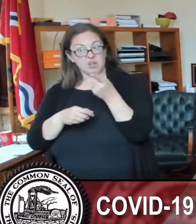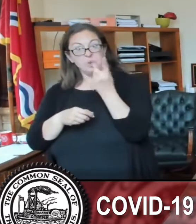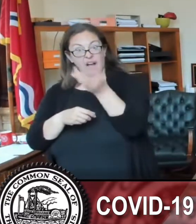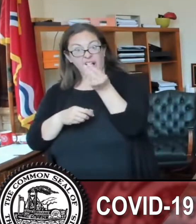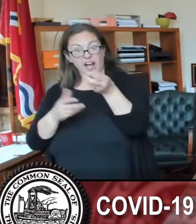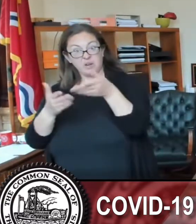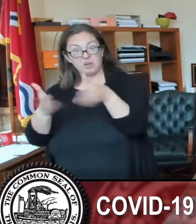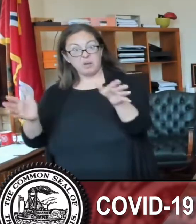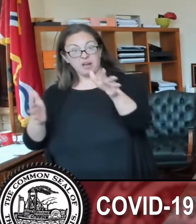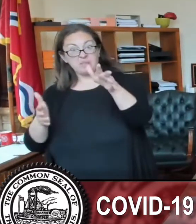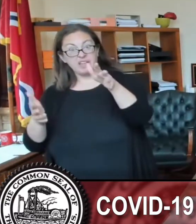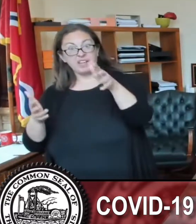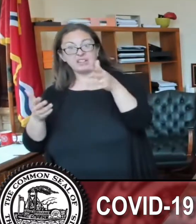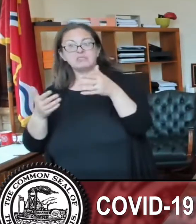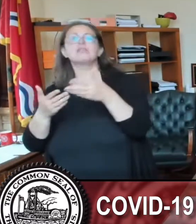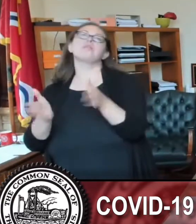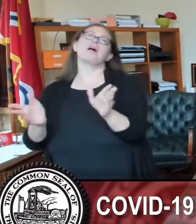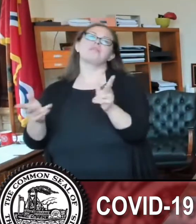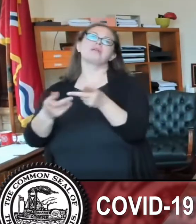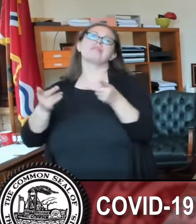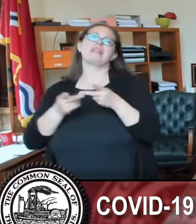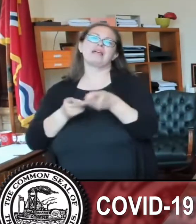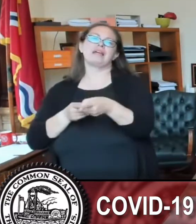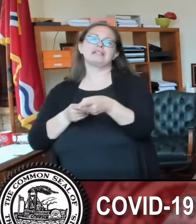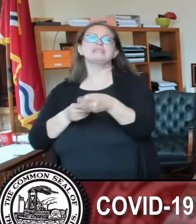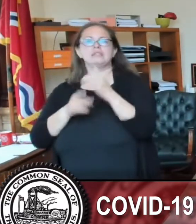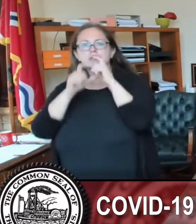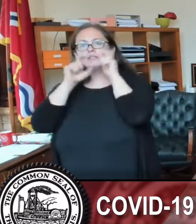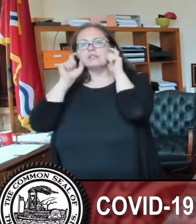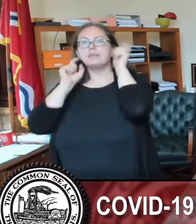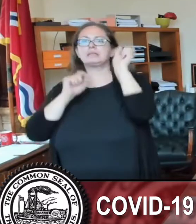spaces, public places or spaces.